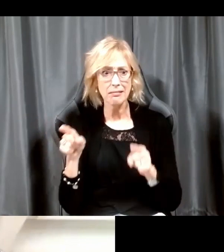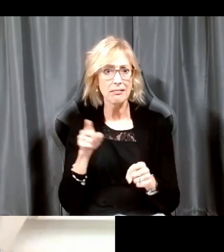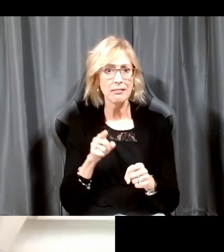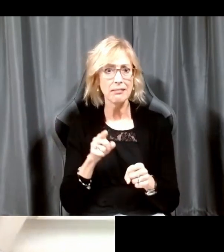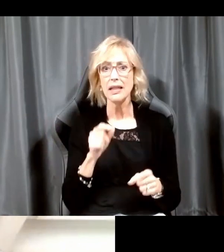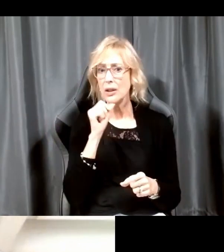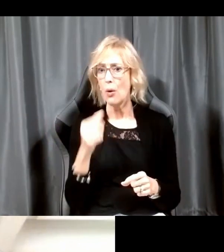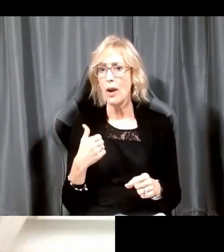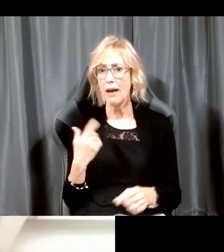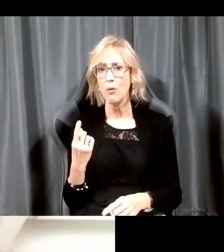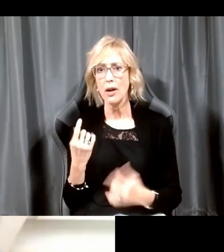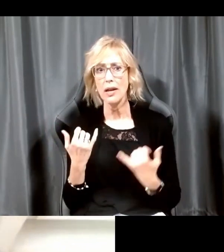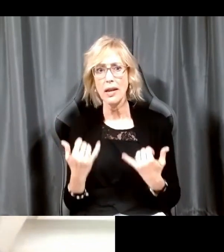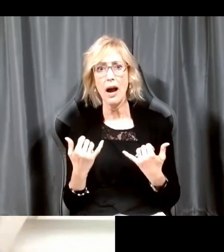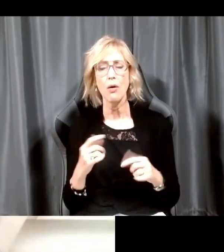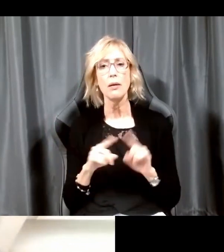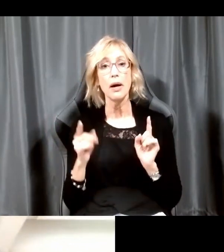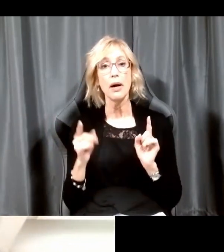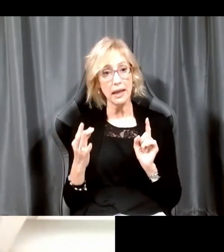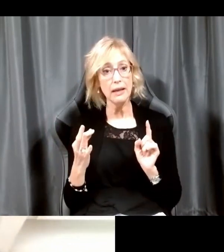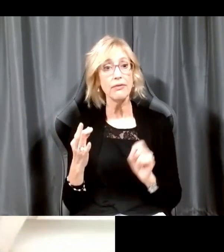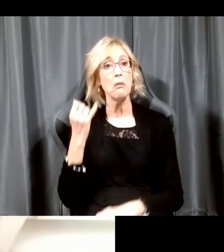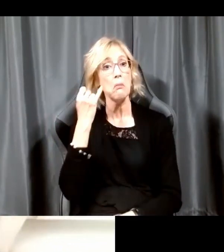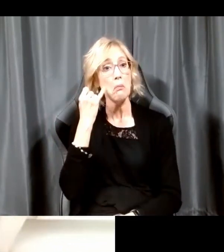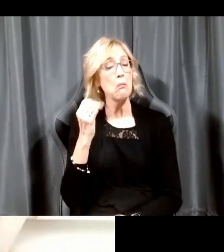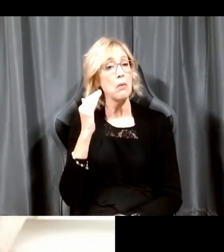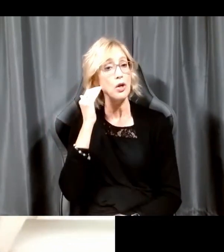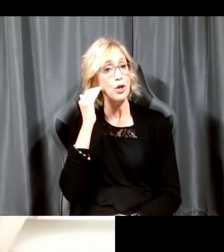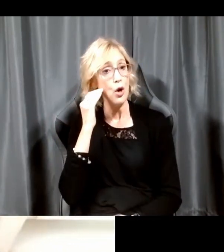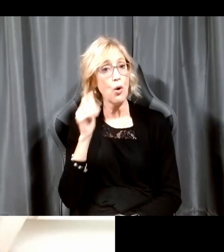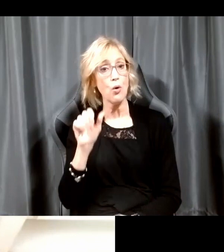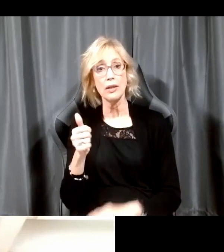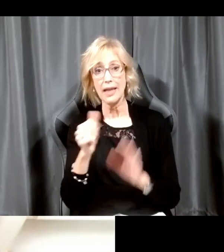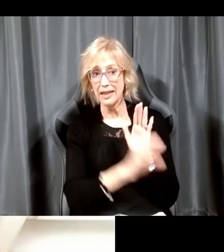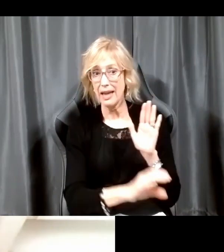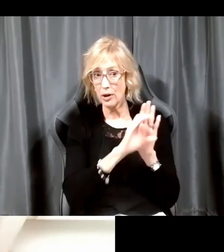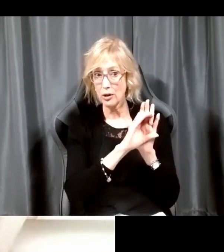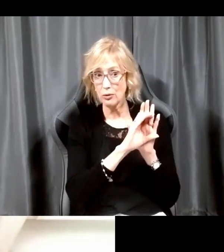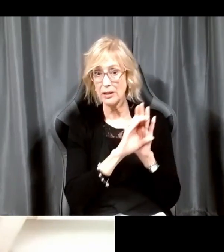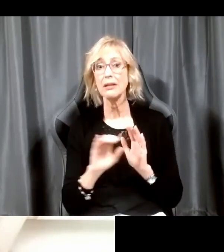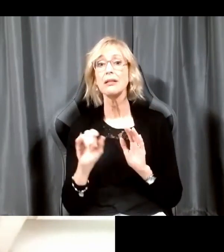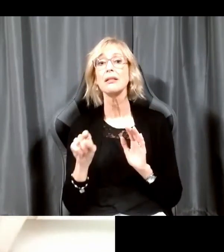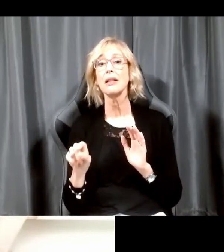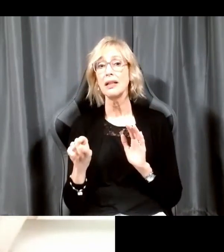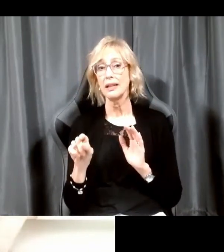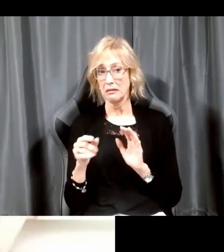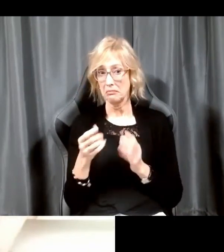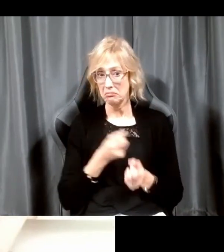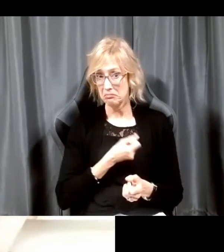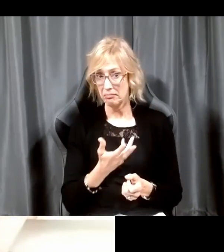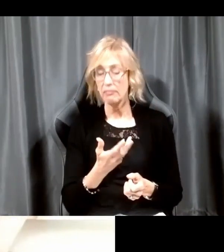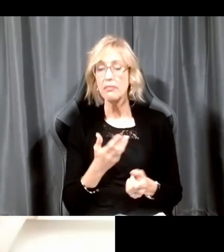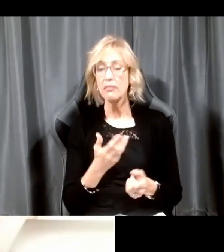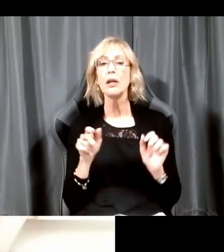now. But if you have an idea and you're aware of the 10 characteristics like Diane and Lizelle shared, you can